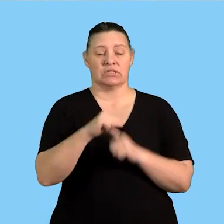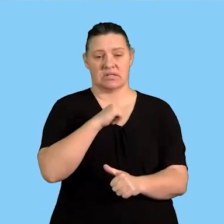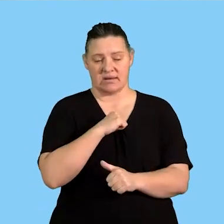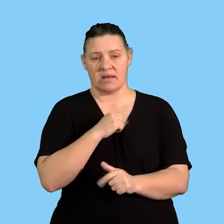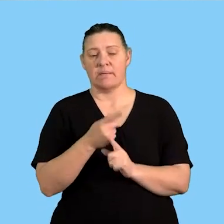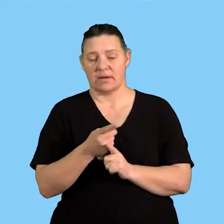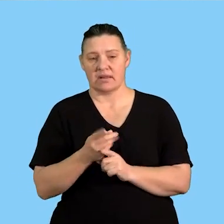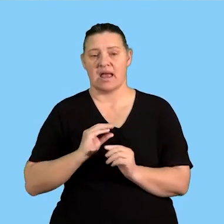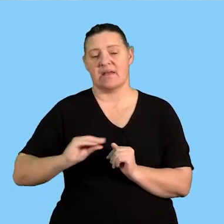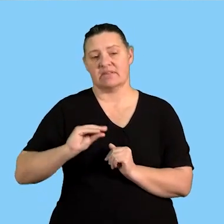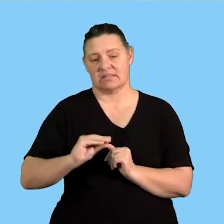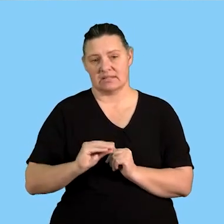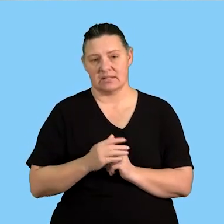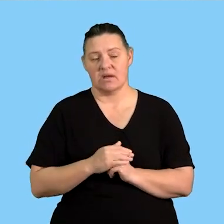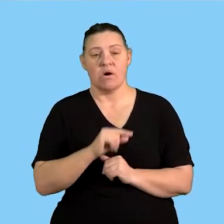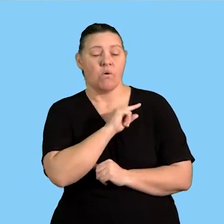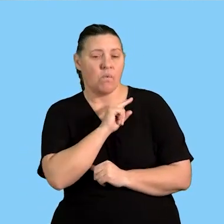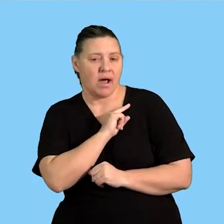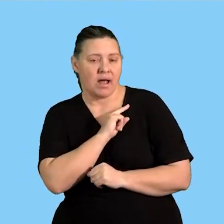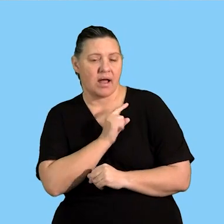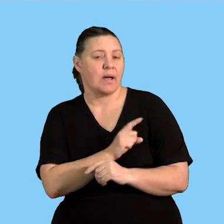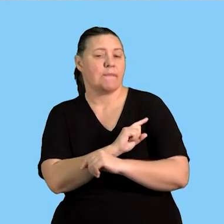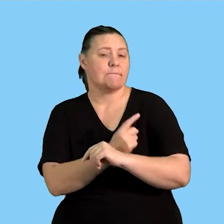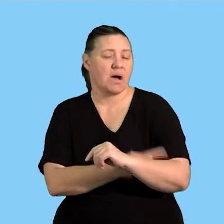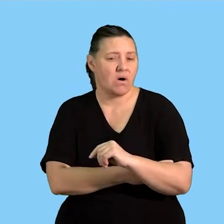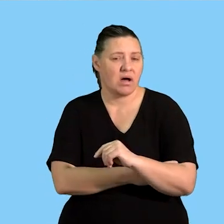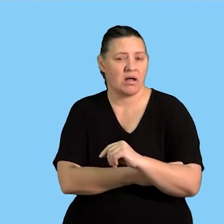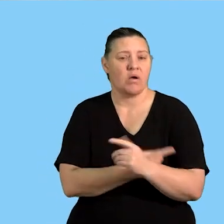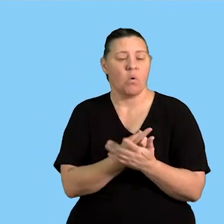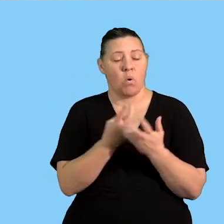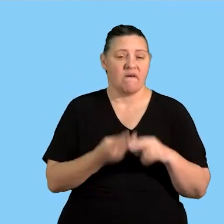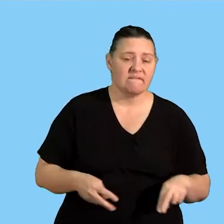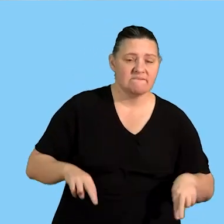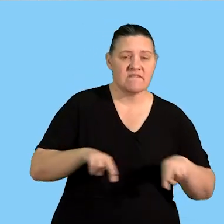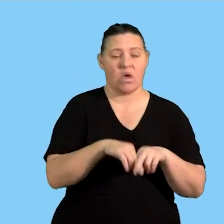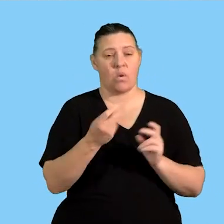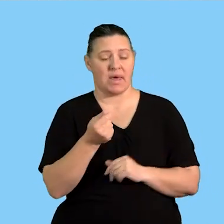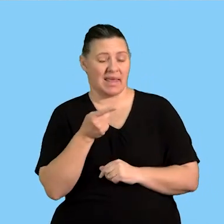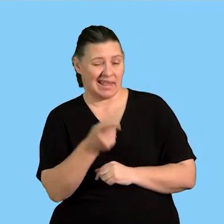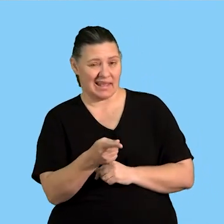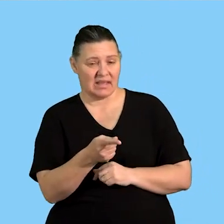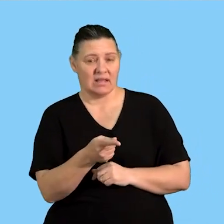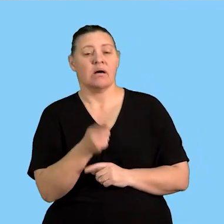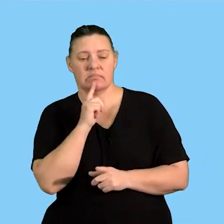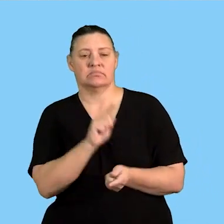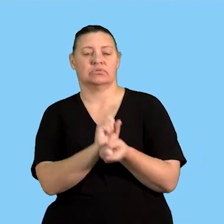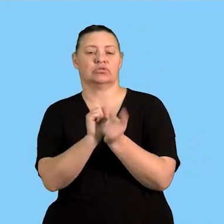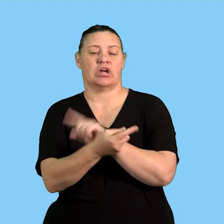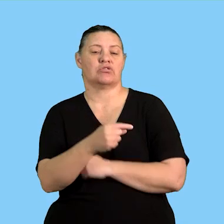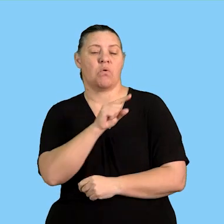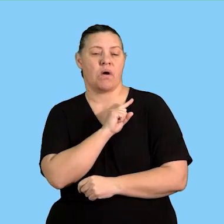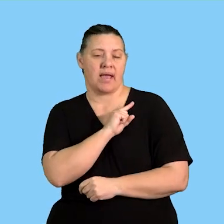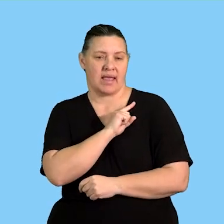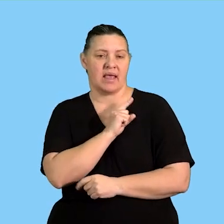that has been invested, because the power of, or the value of money would have changed due to what now?